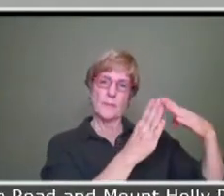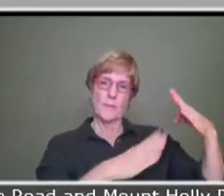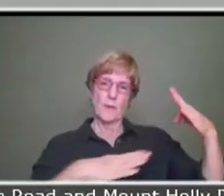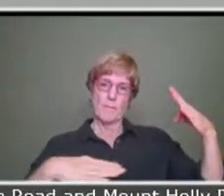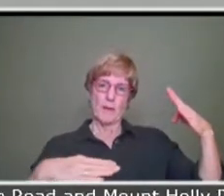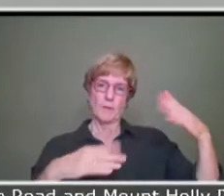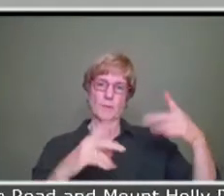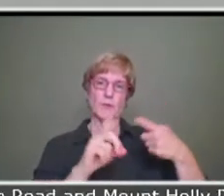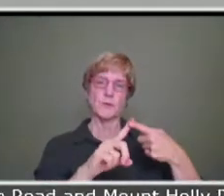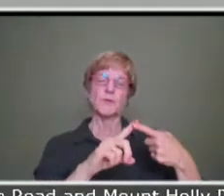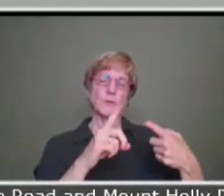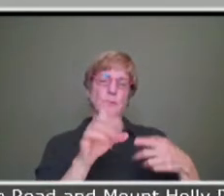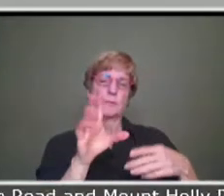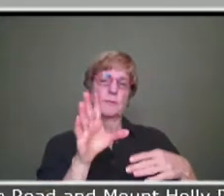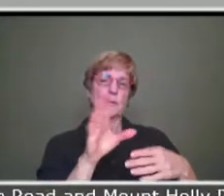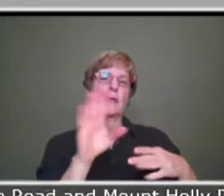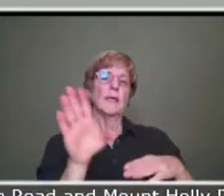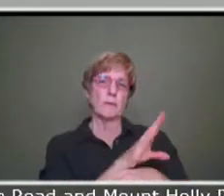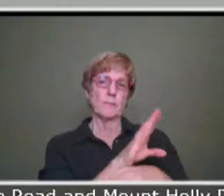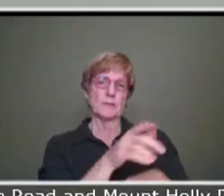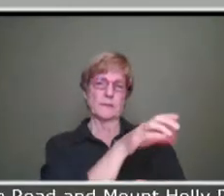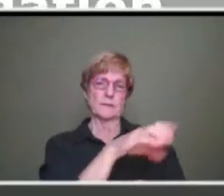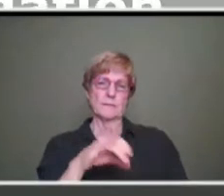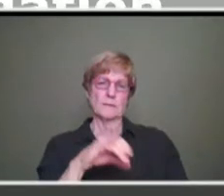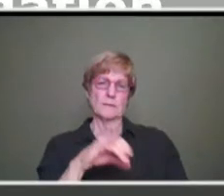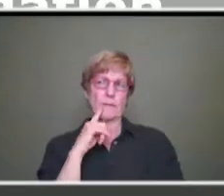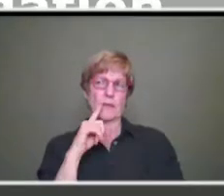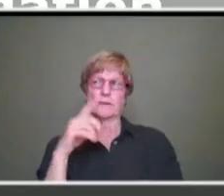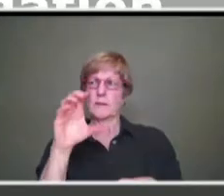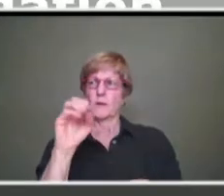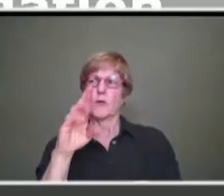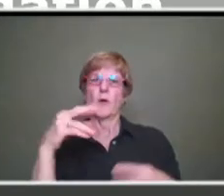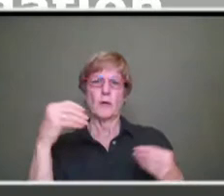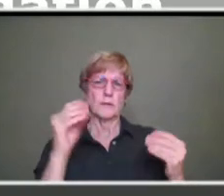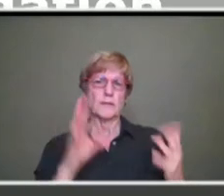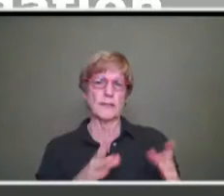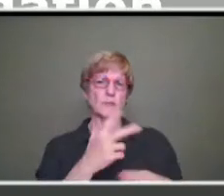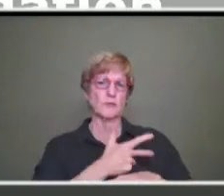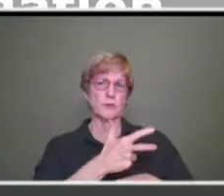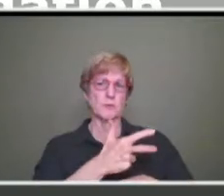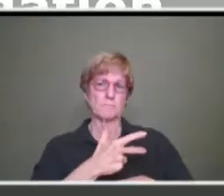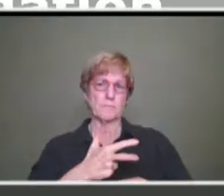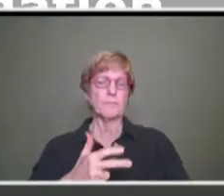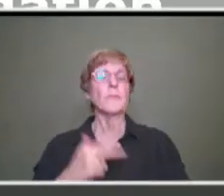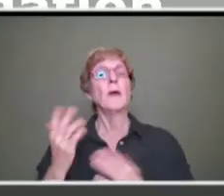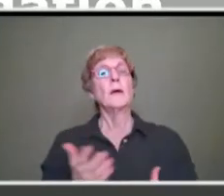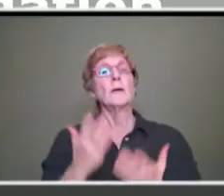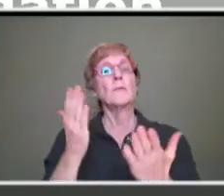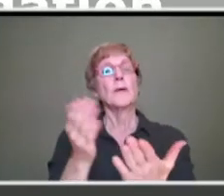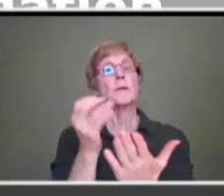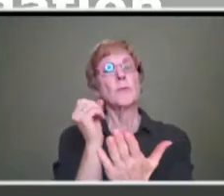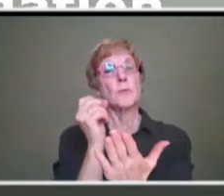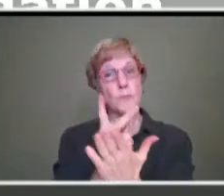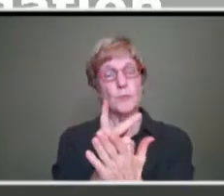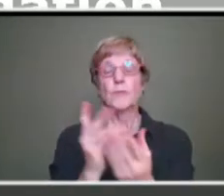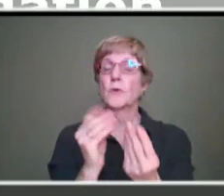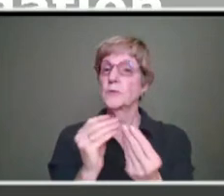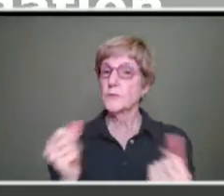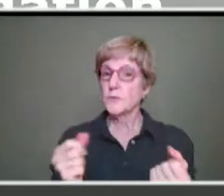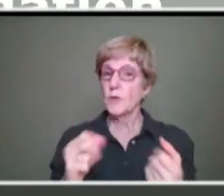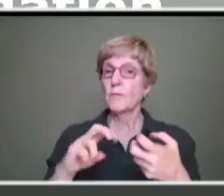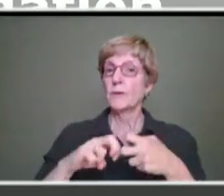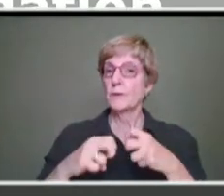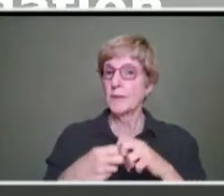to the commercial use which I believe is a auto dealership staff does recommend approval upon resolution of outstanding